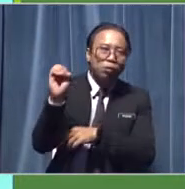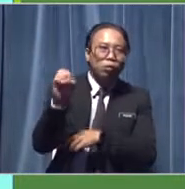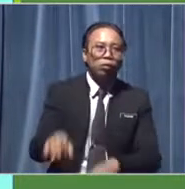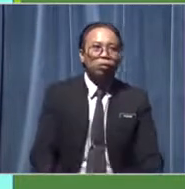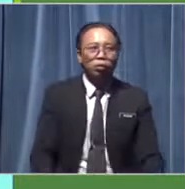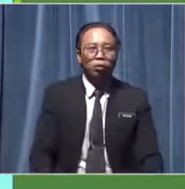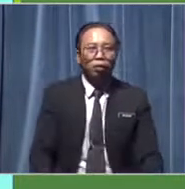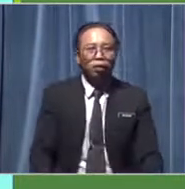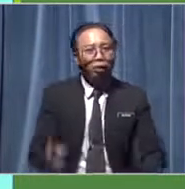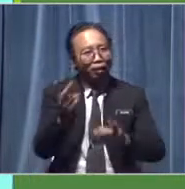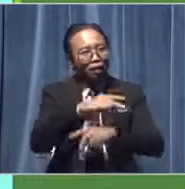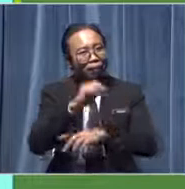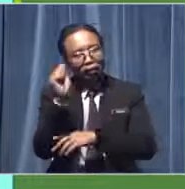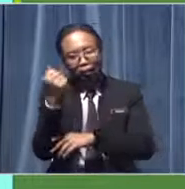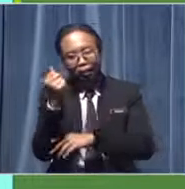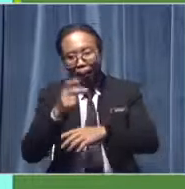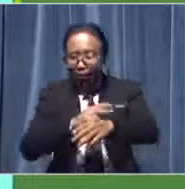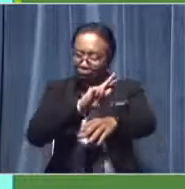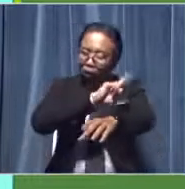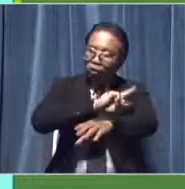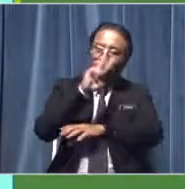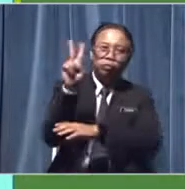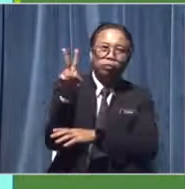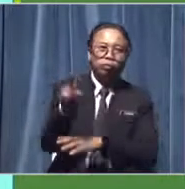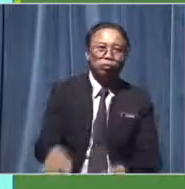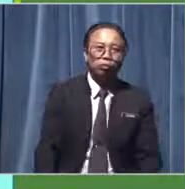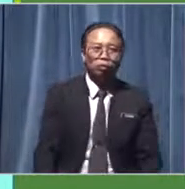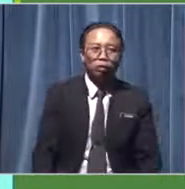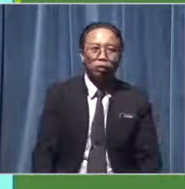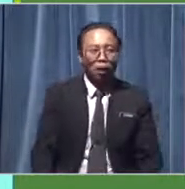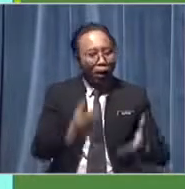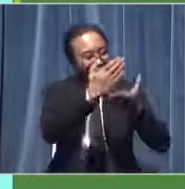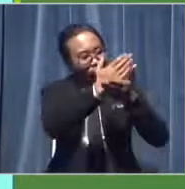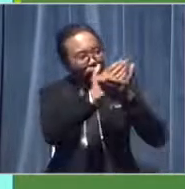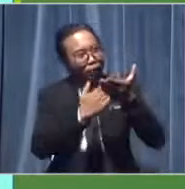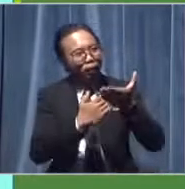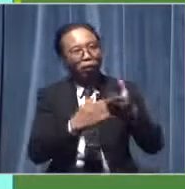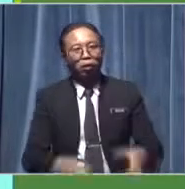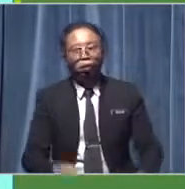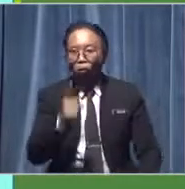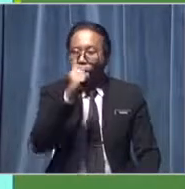4.00 times 10 power of 2 divide